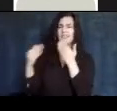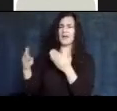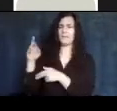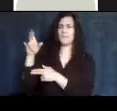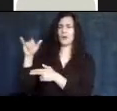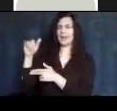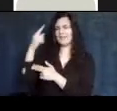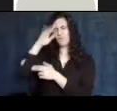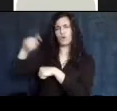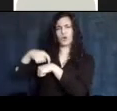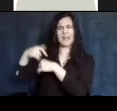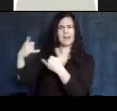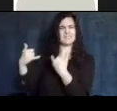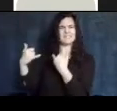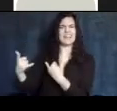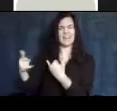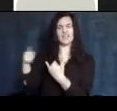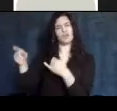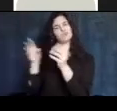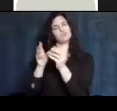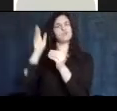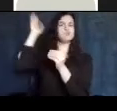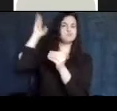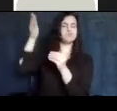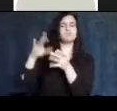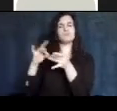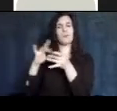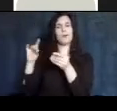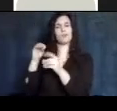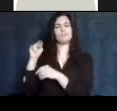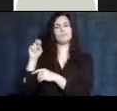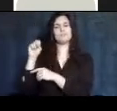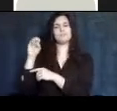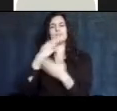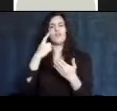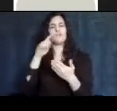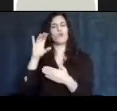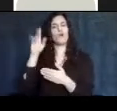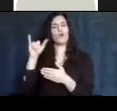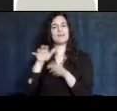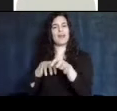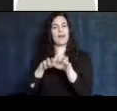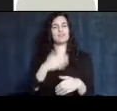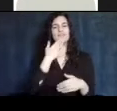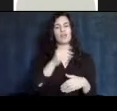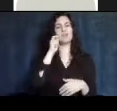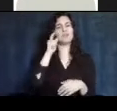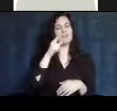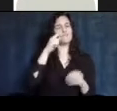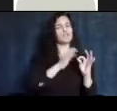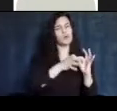her time today coming and talking to us about new student orientation, as well as Courtney for captioning and also Leela for interpreting for